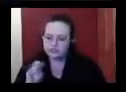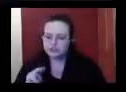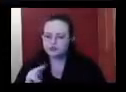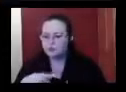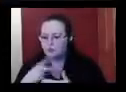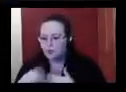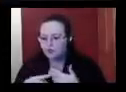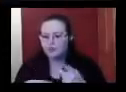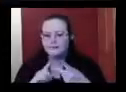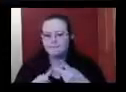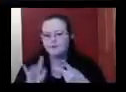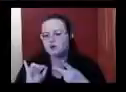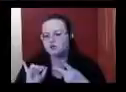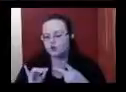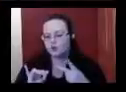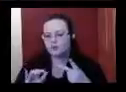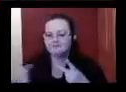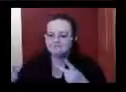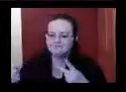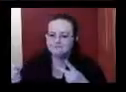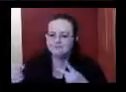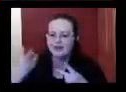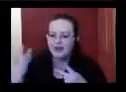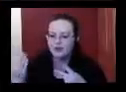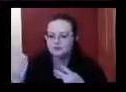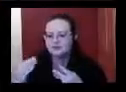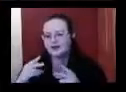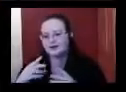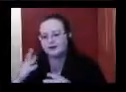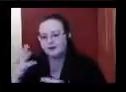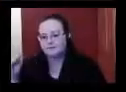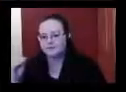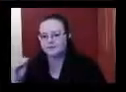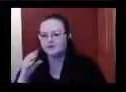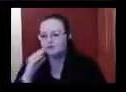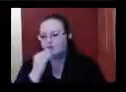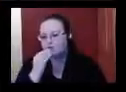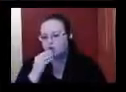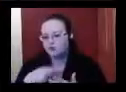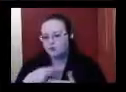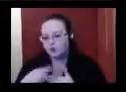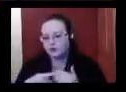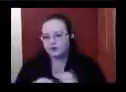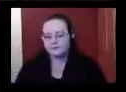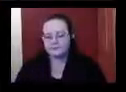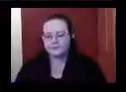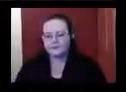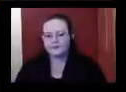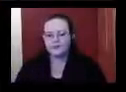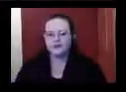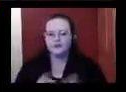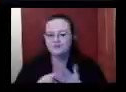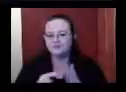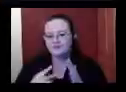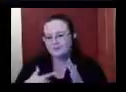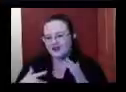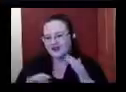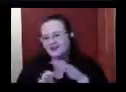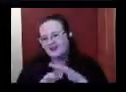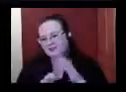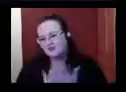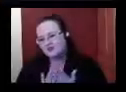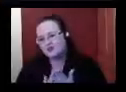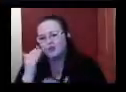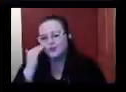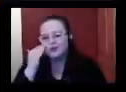programs that we were not able to provide last year. So at elementary, most typically, you